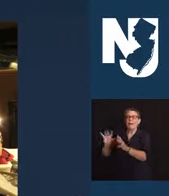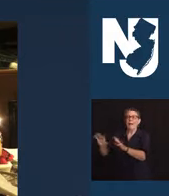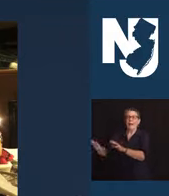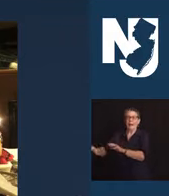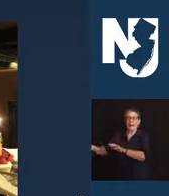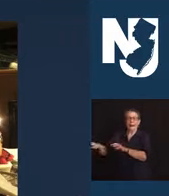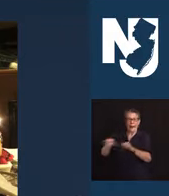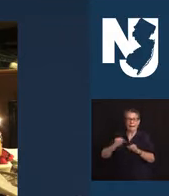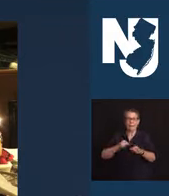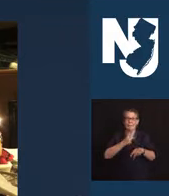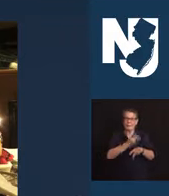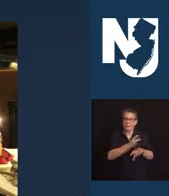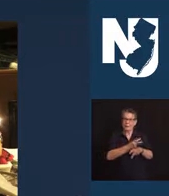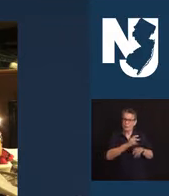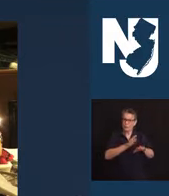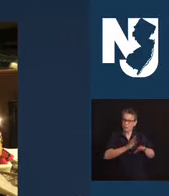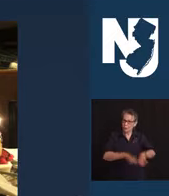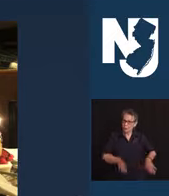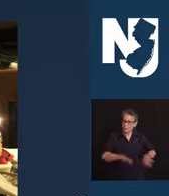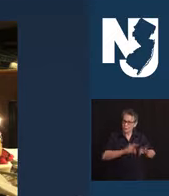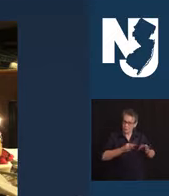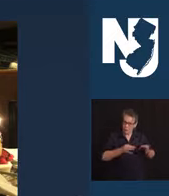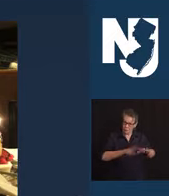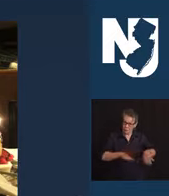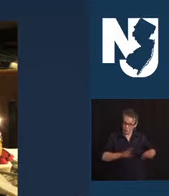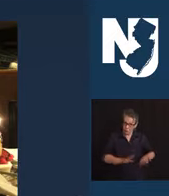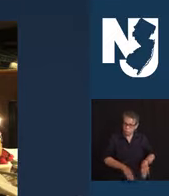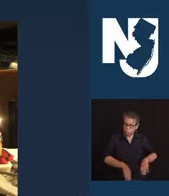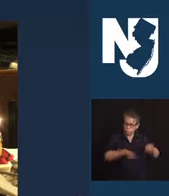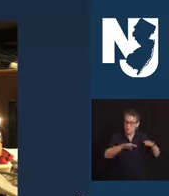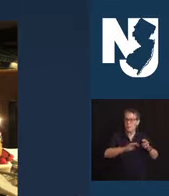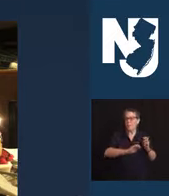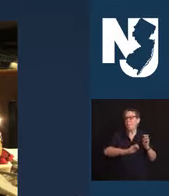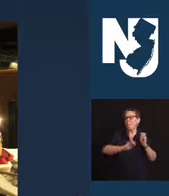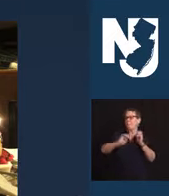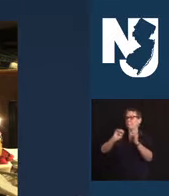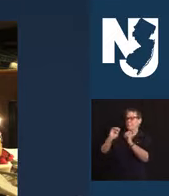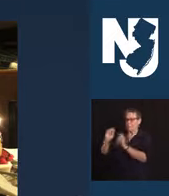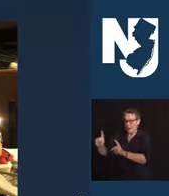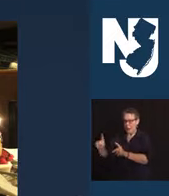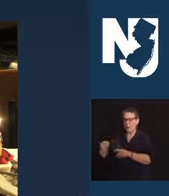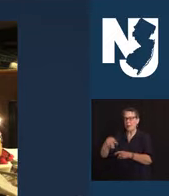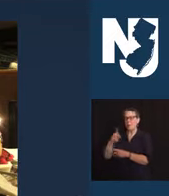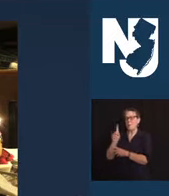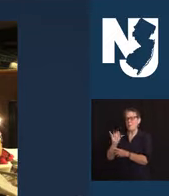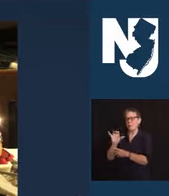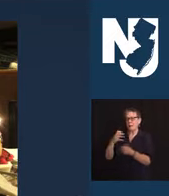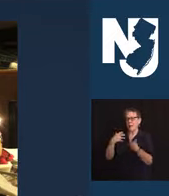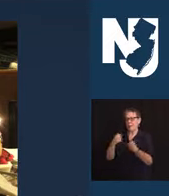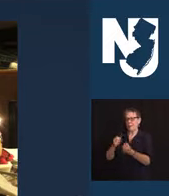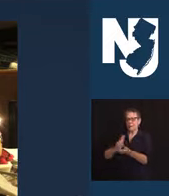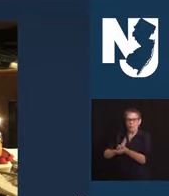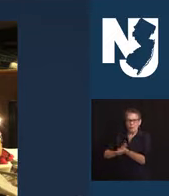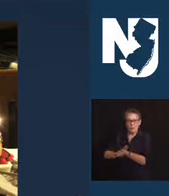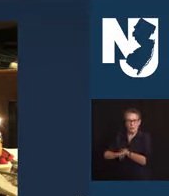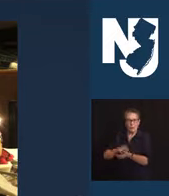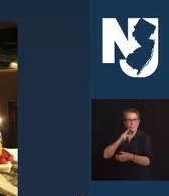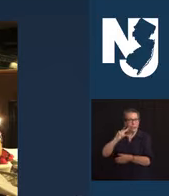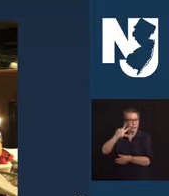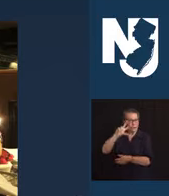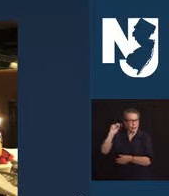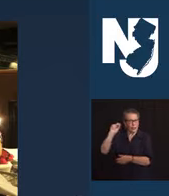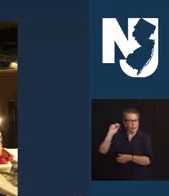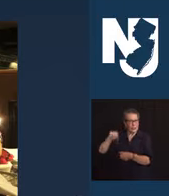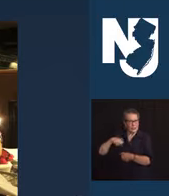to nursing as a public health nurse in her hometown of Madison, where she served for 30 years. Mary and her